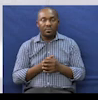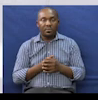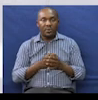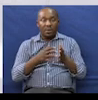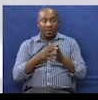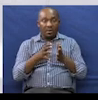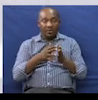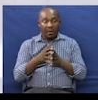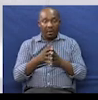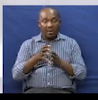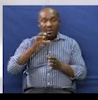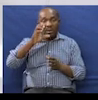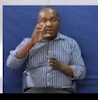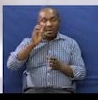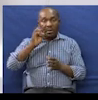communalism.